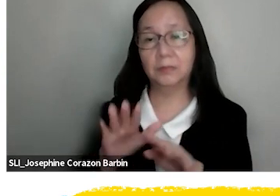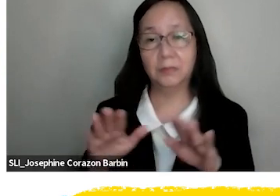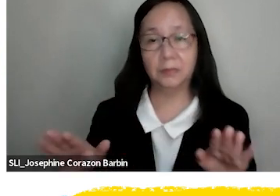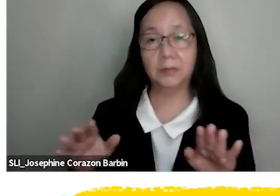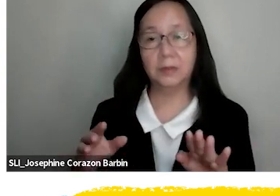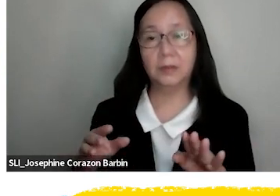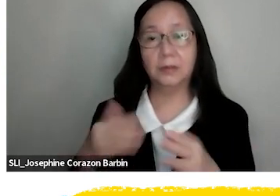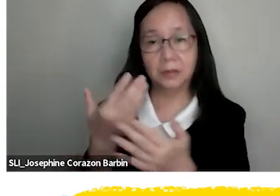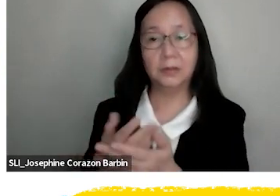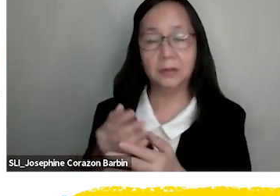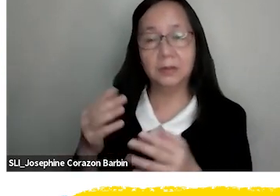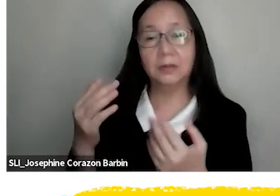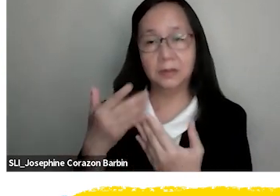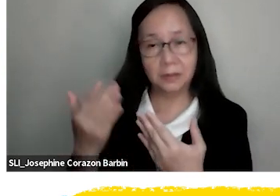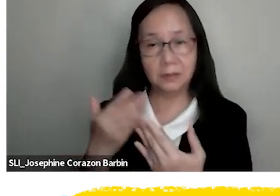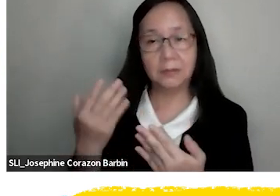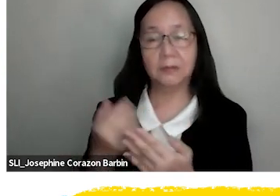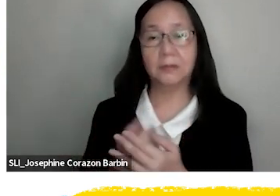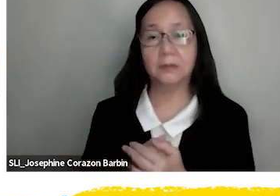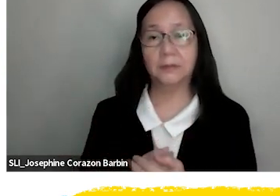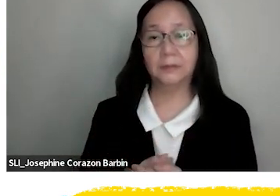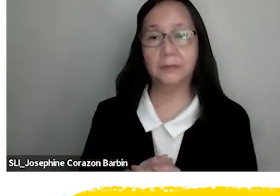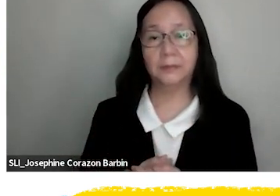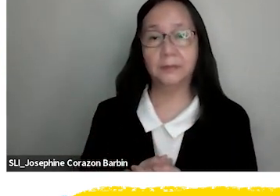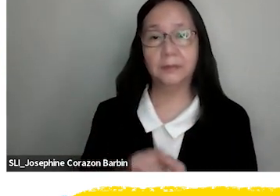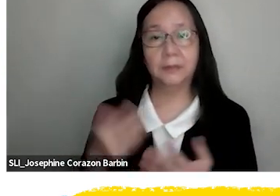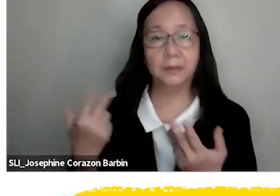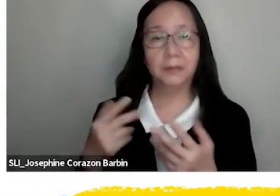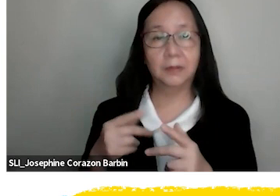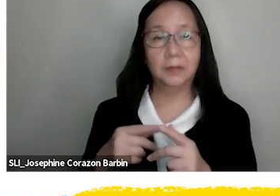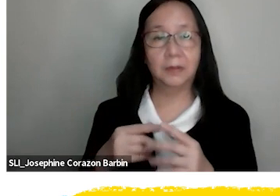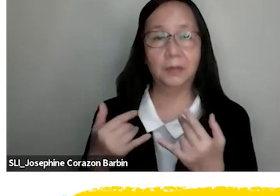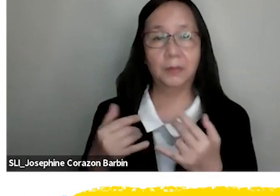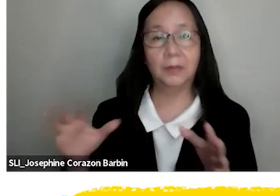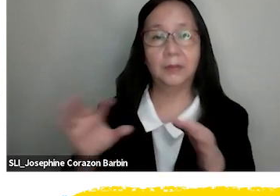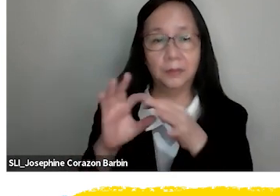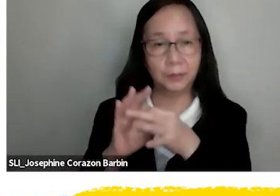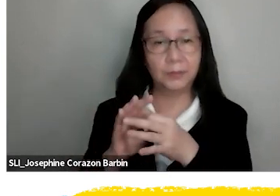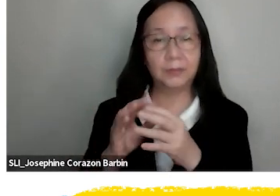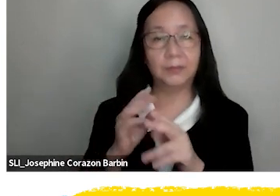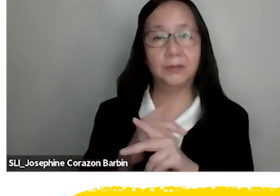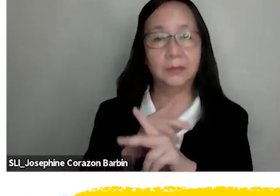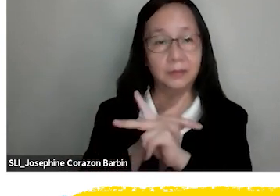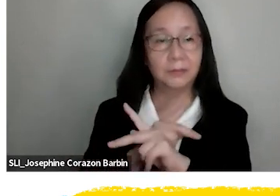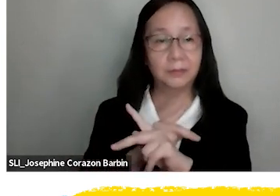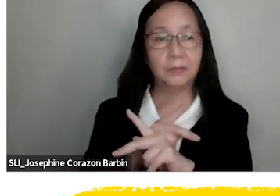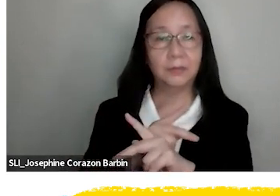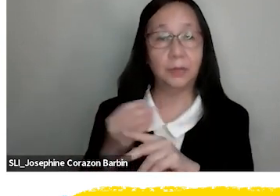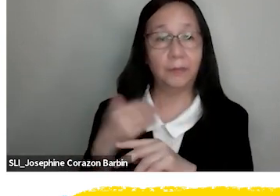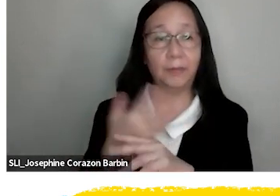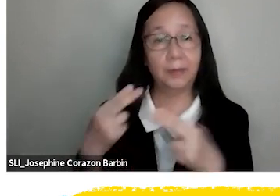easier than before. In the past, we can protect children with the fence of our